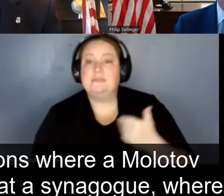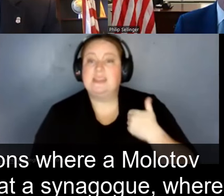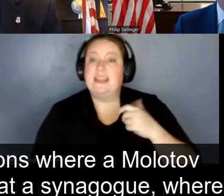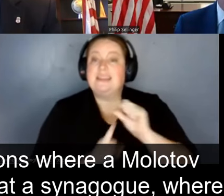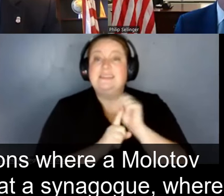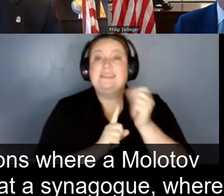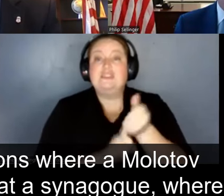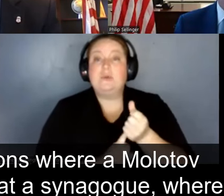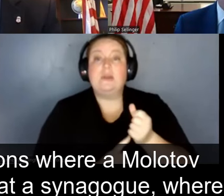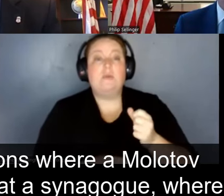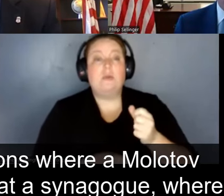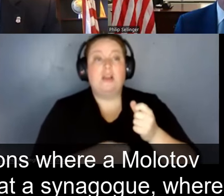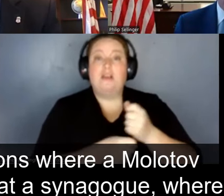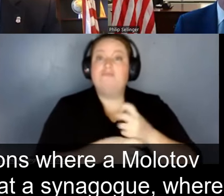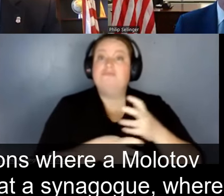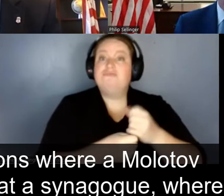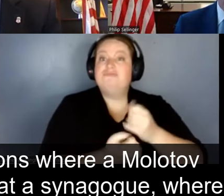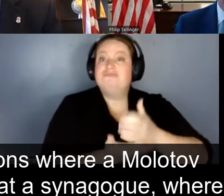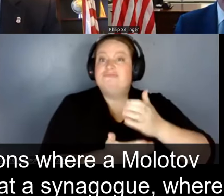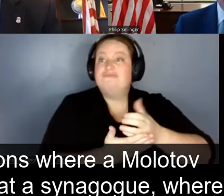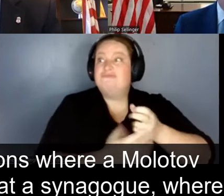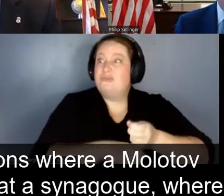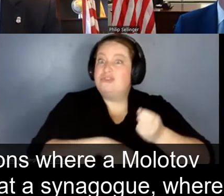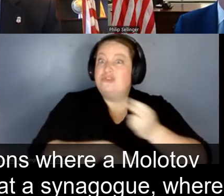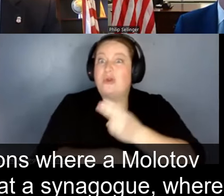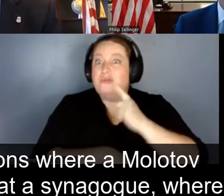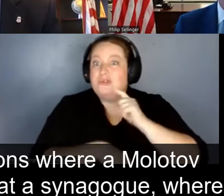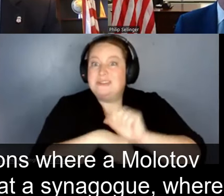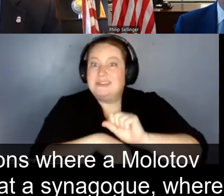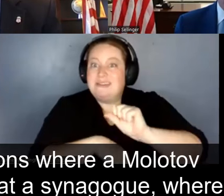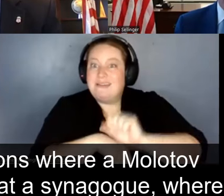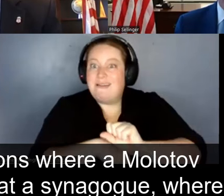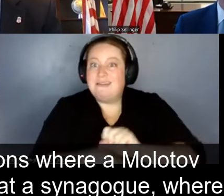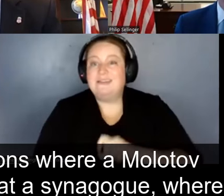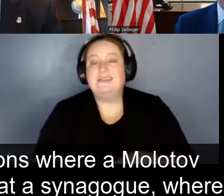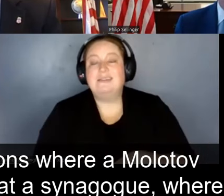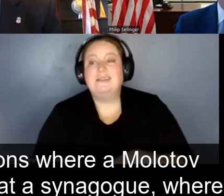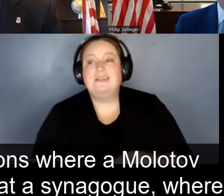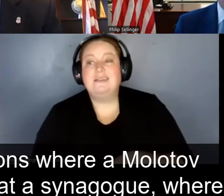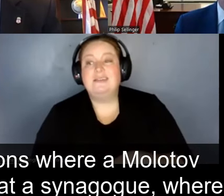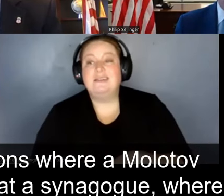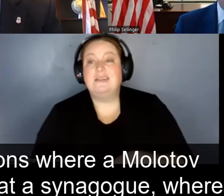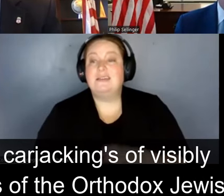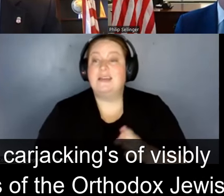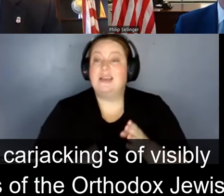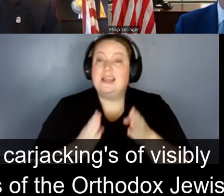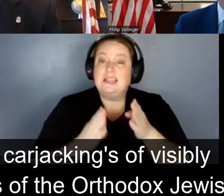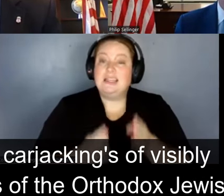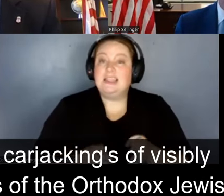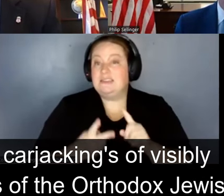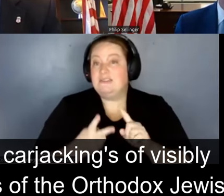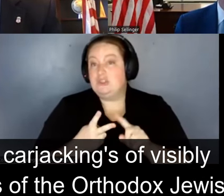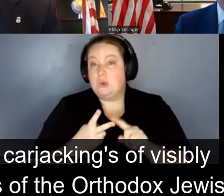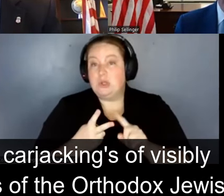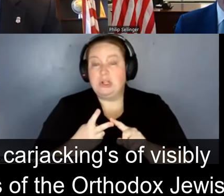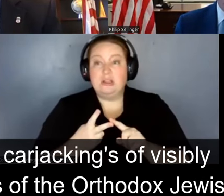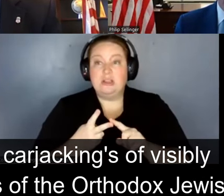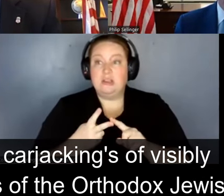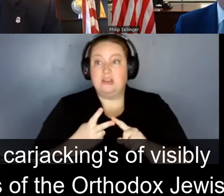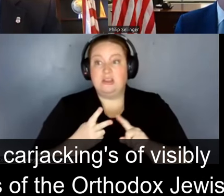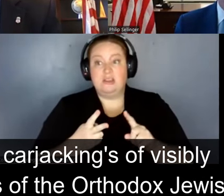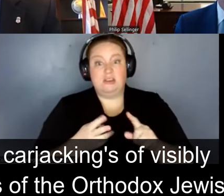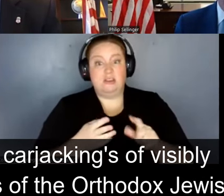Molotov cocktail was thrown at a synagogue, where an individual was charged with committing